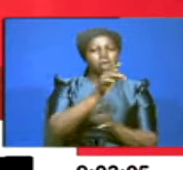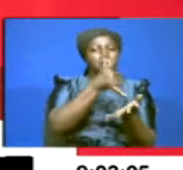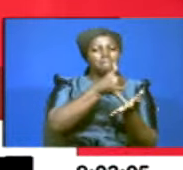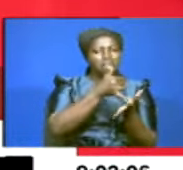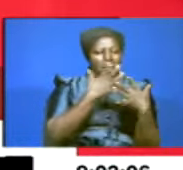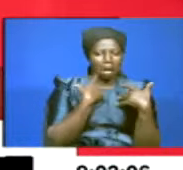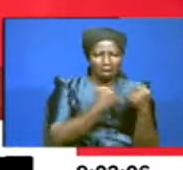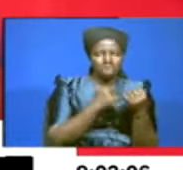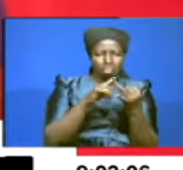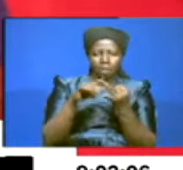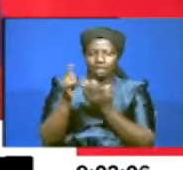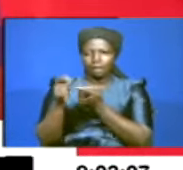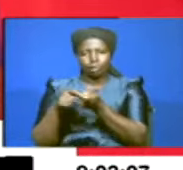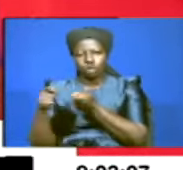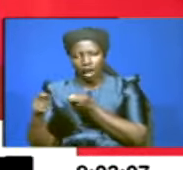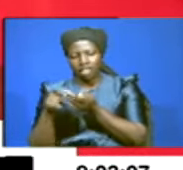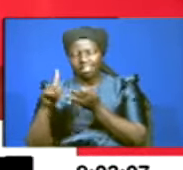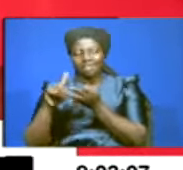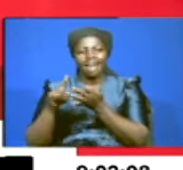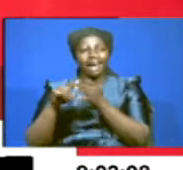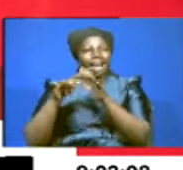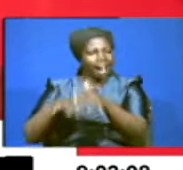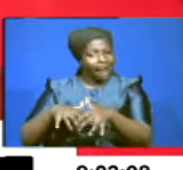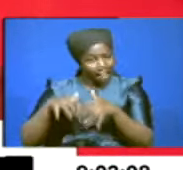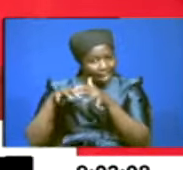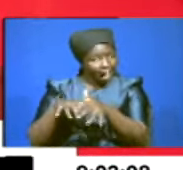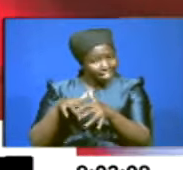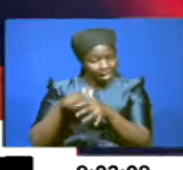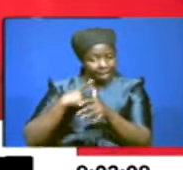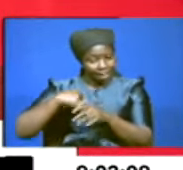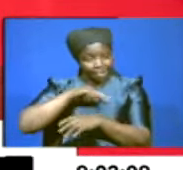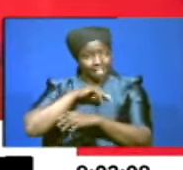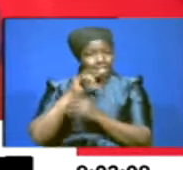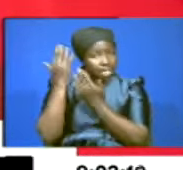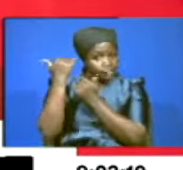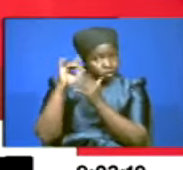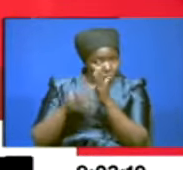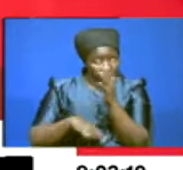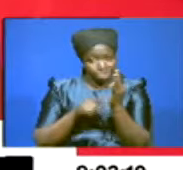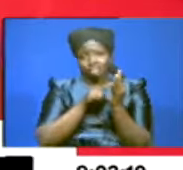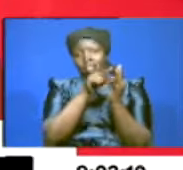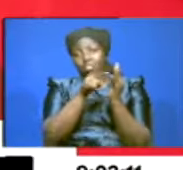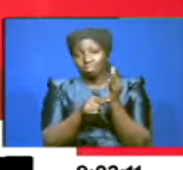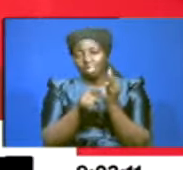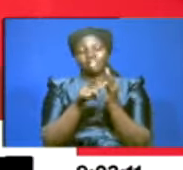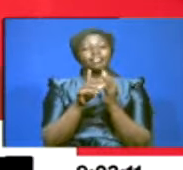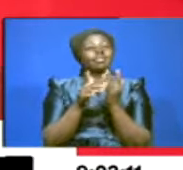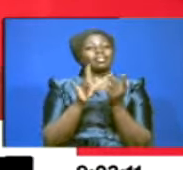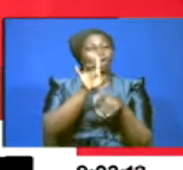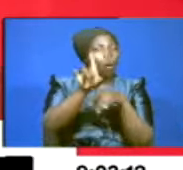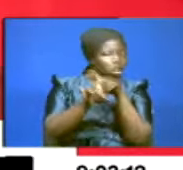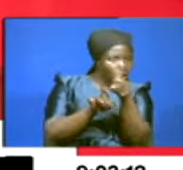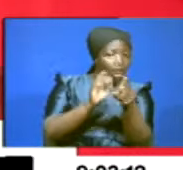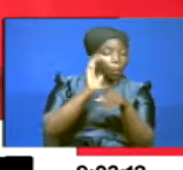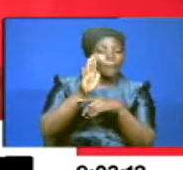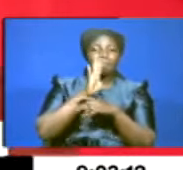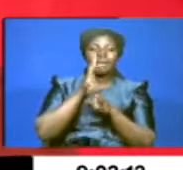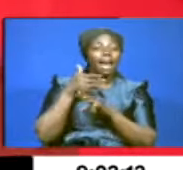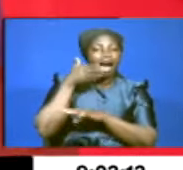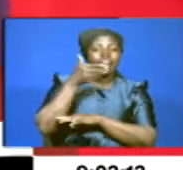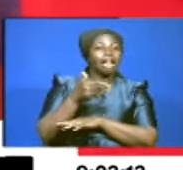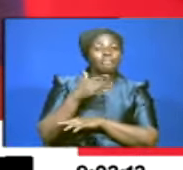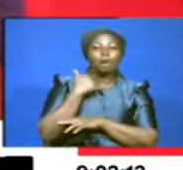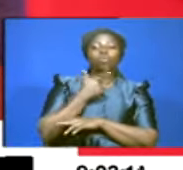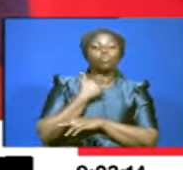on trade, that will touch on agriculture, and we expect that such cross-cutting questions will be answered by the